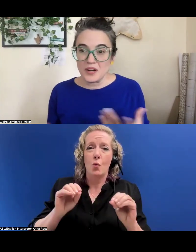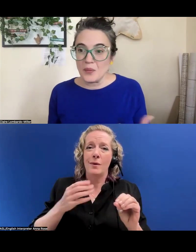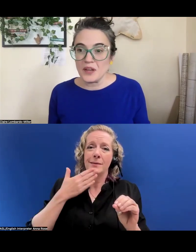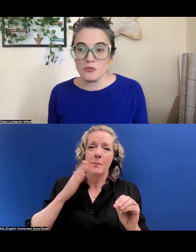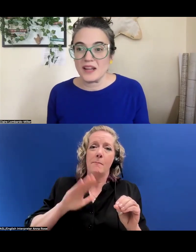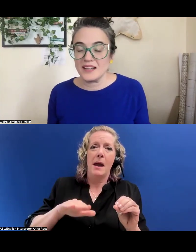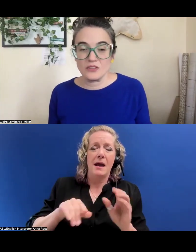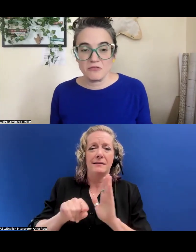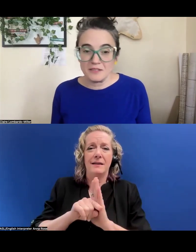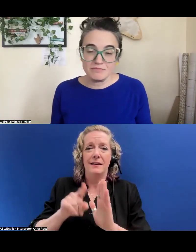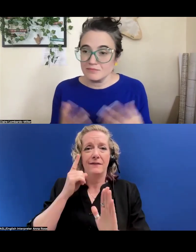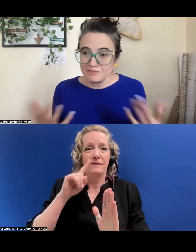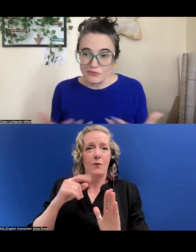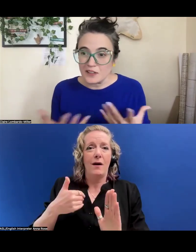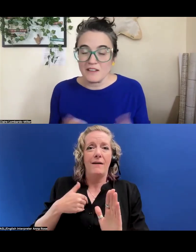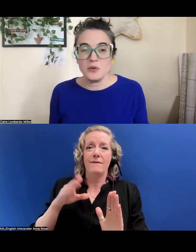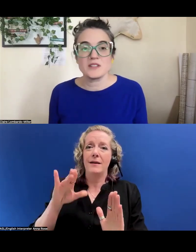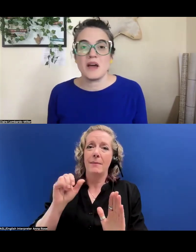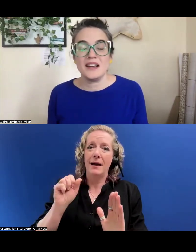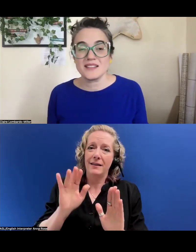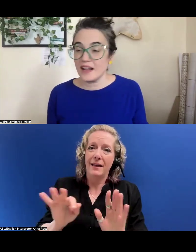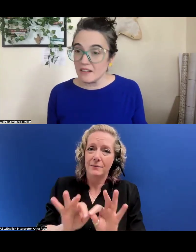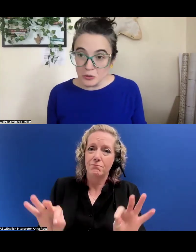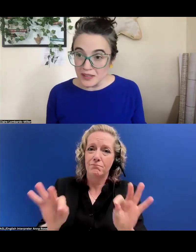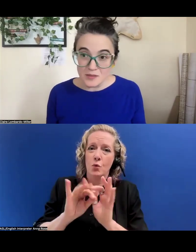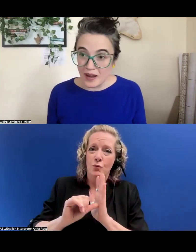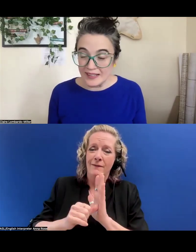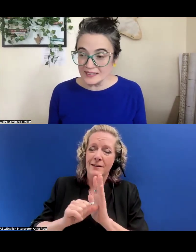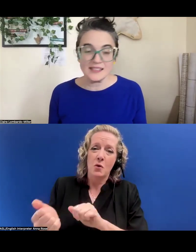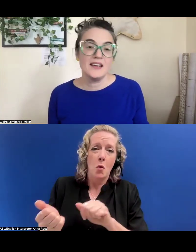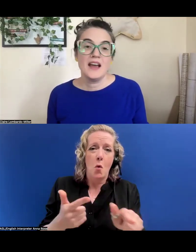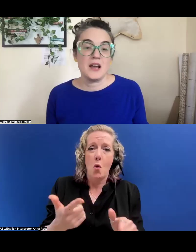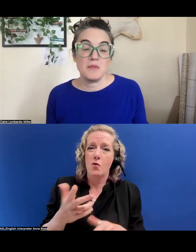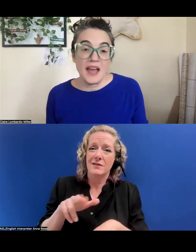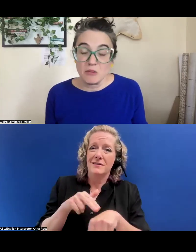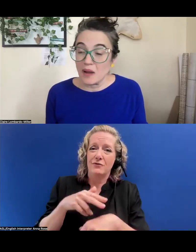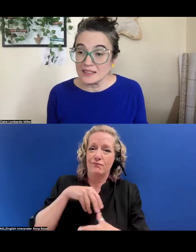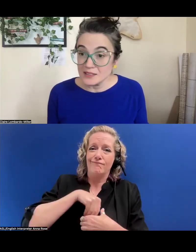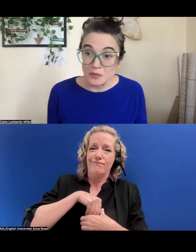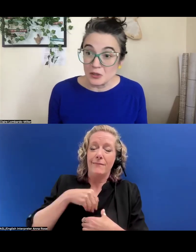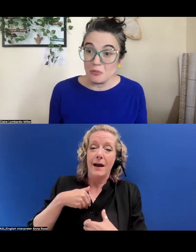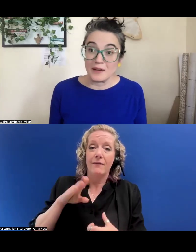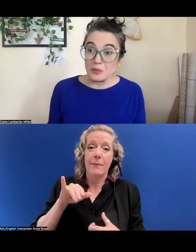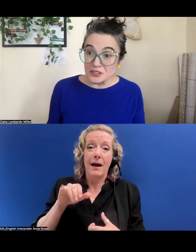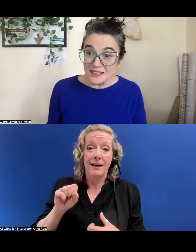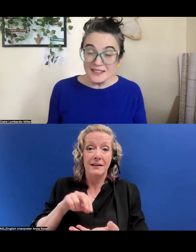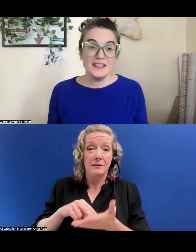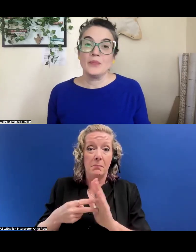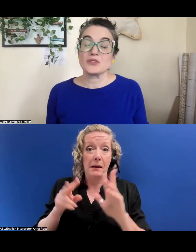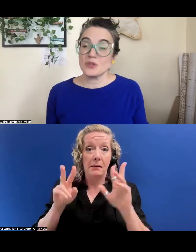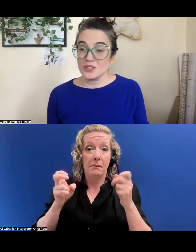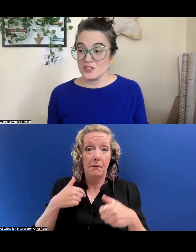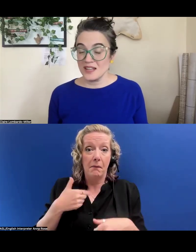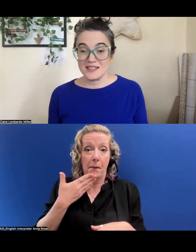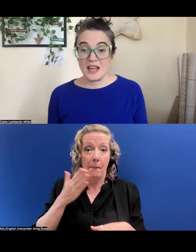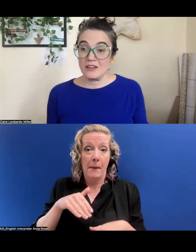put out there right in the front of everyone's mind is that everyone has bias. Having bias doesn't make you a bad person. There's